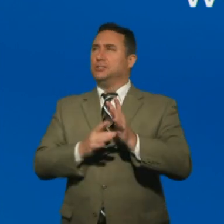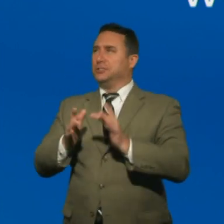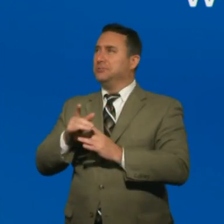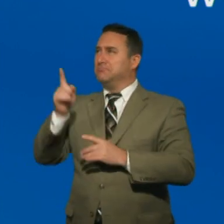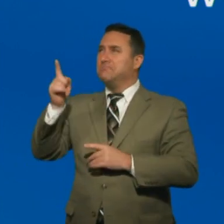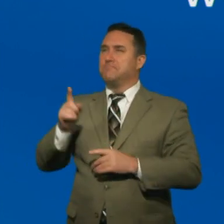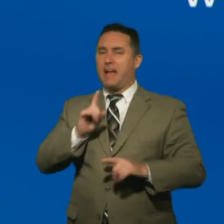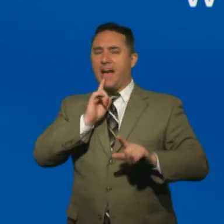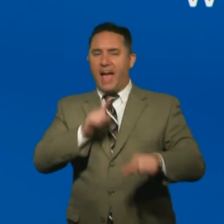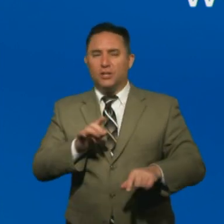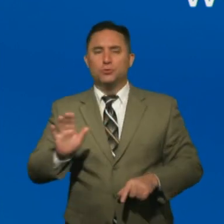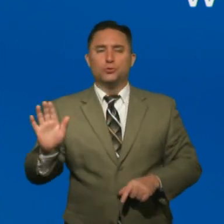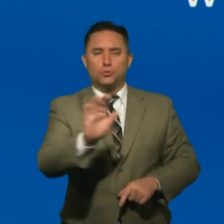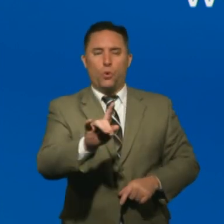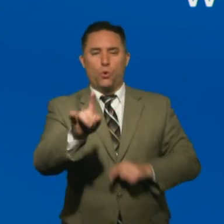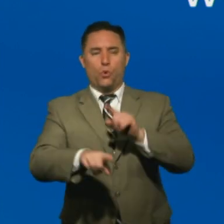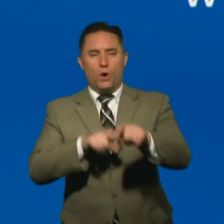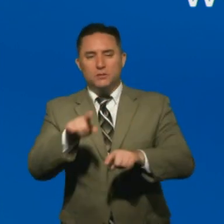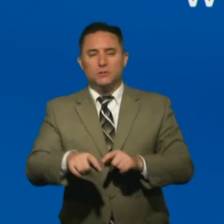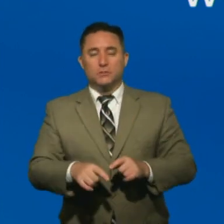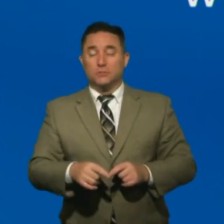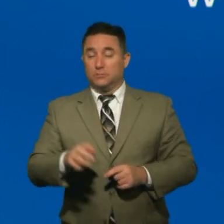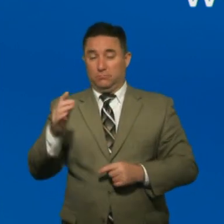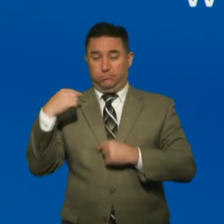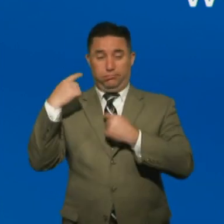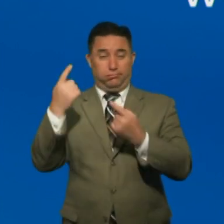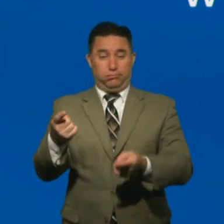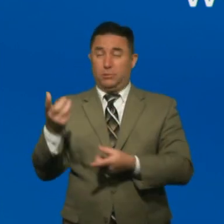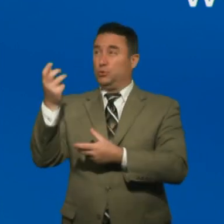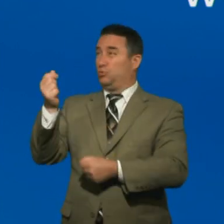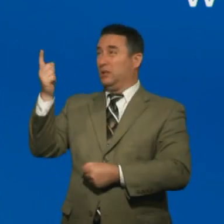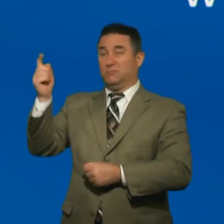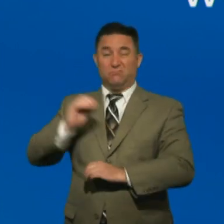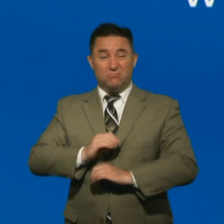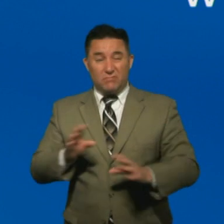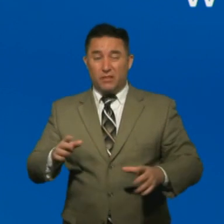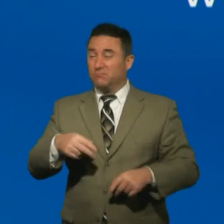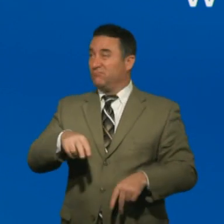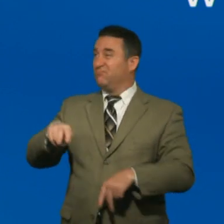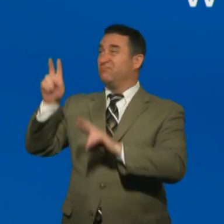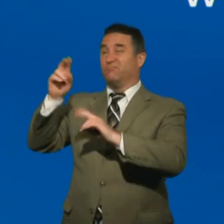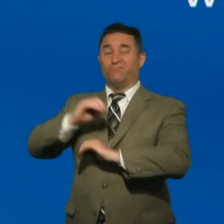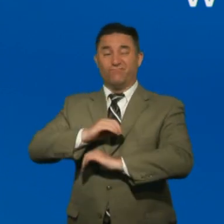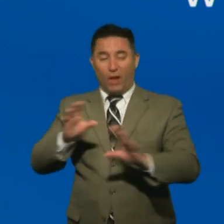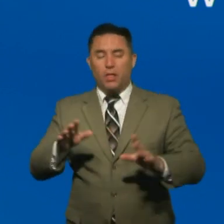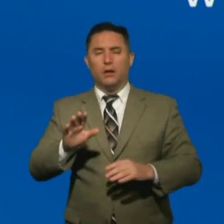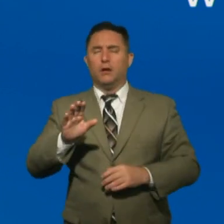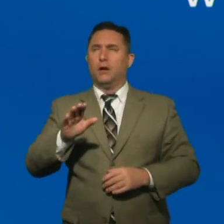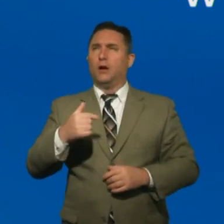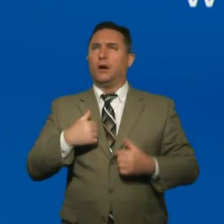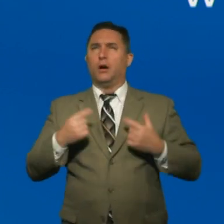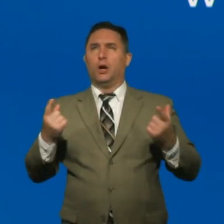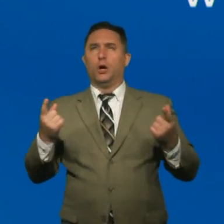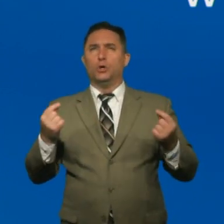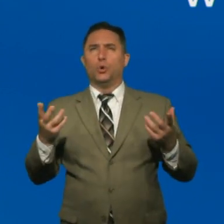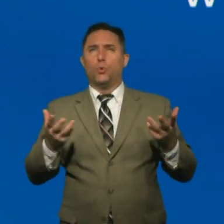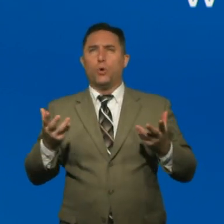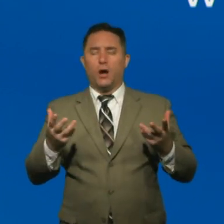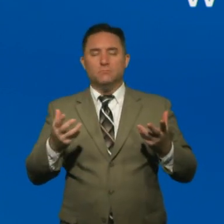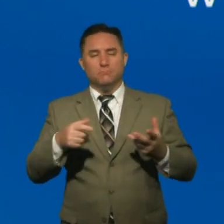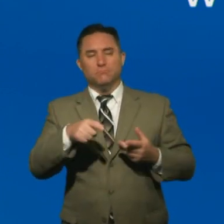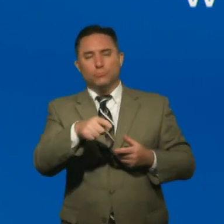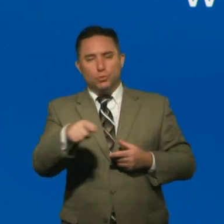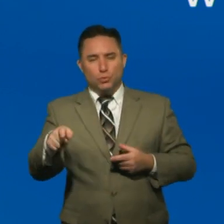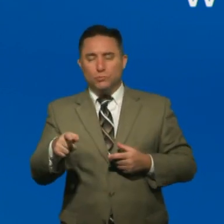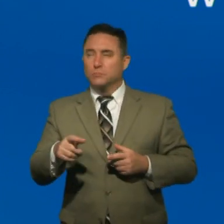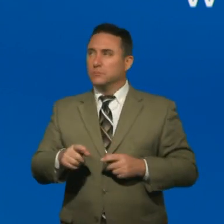answer your questions. If you've never trusted him and you want to look to him, all you have to do is say, what can I do? Just go to him and